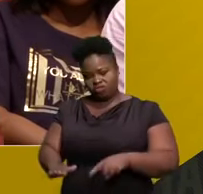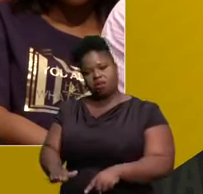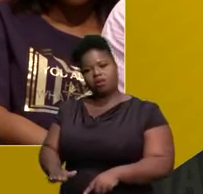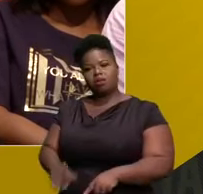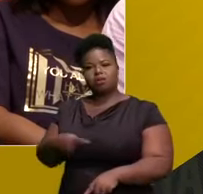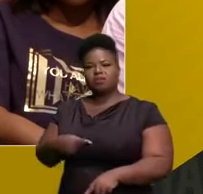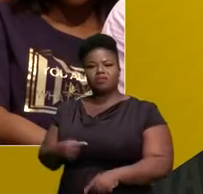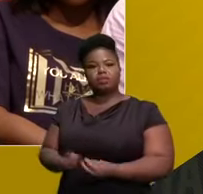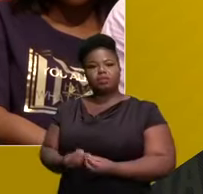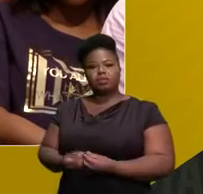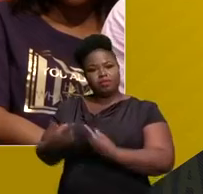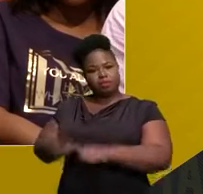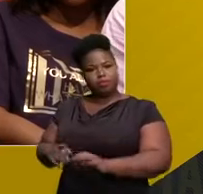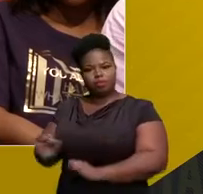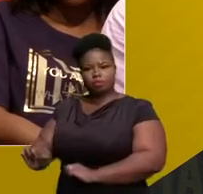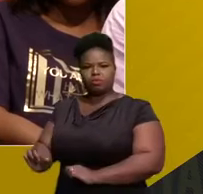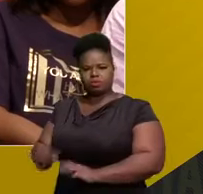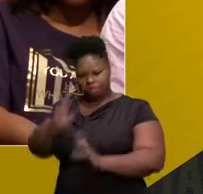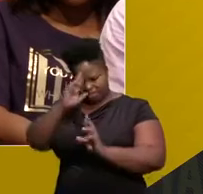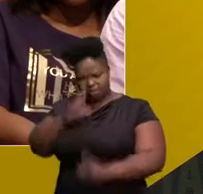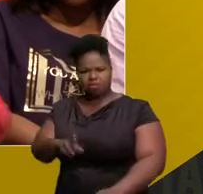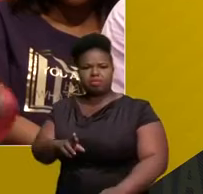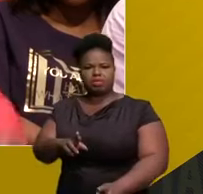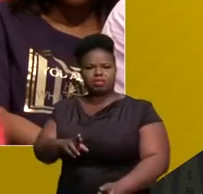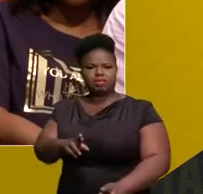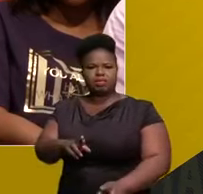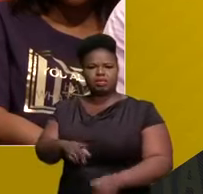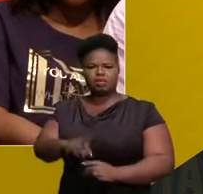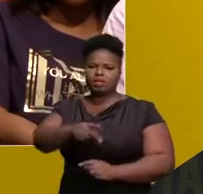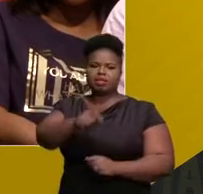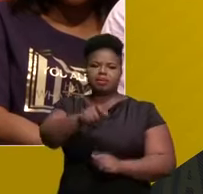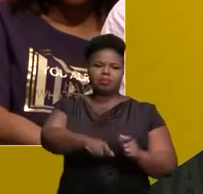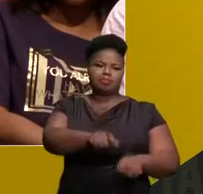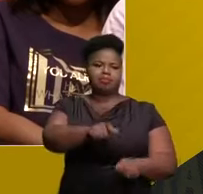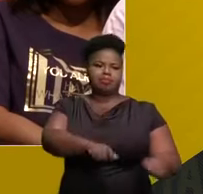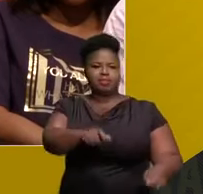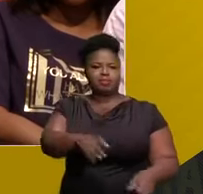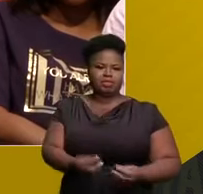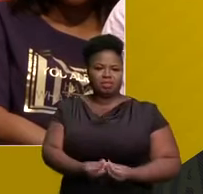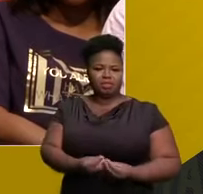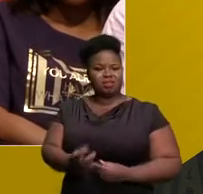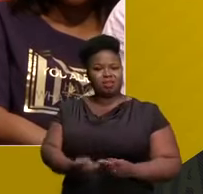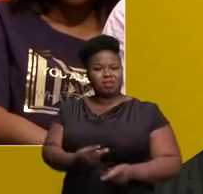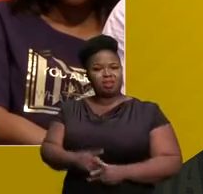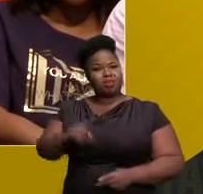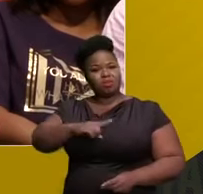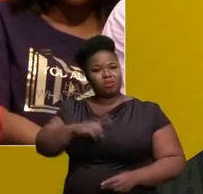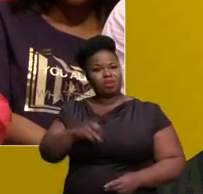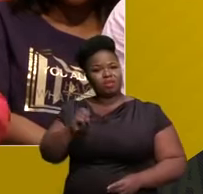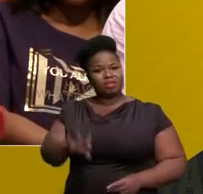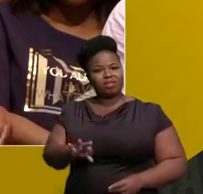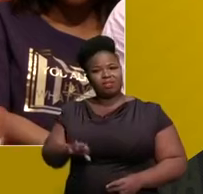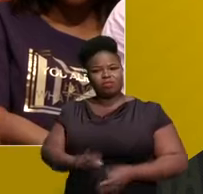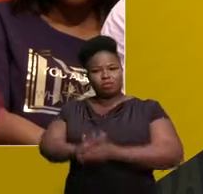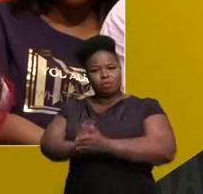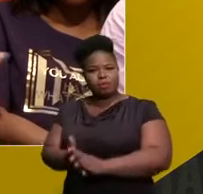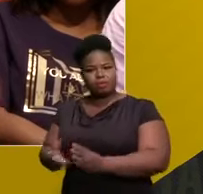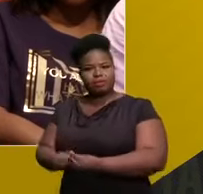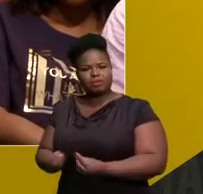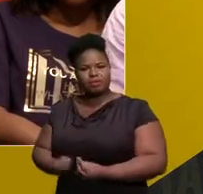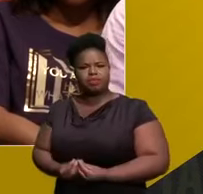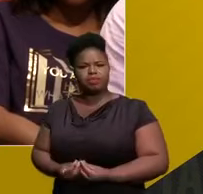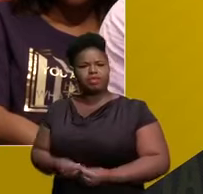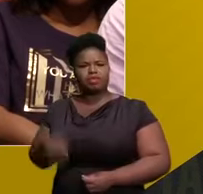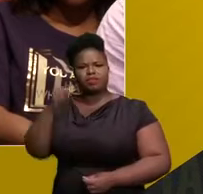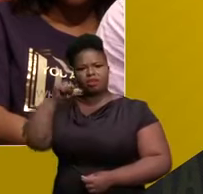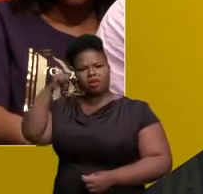ha se ya hao ha se ya hao hlompha ntho ya motho a itseng you understand lo hore le ha o sentse ntho motho mo motho